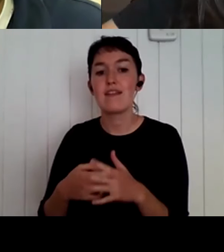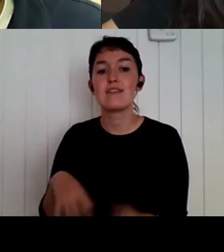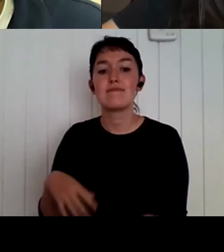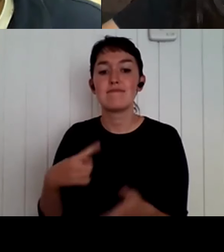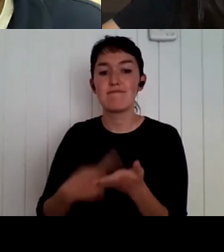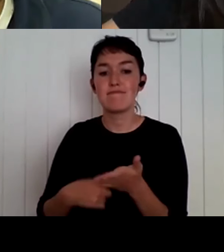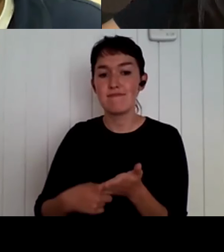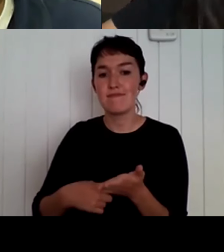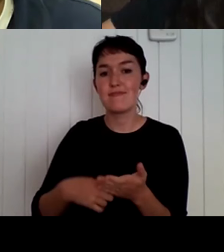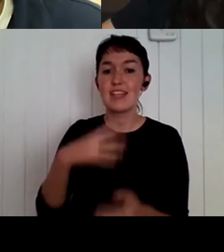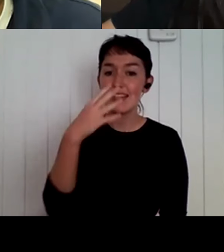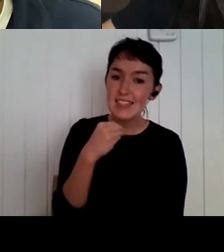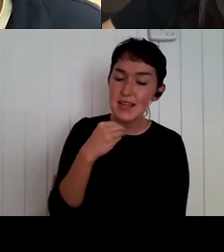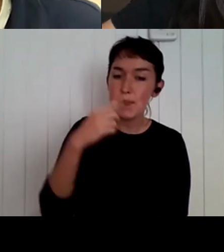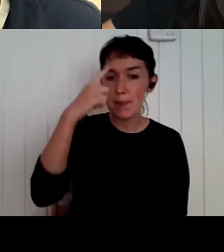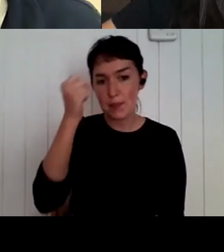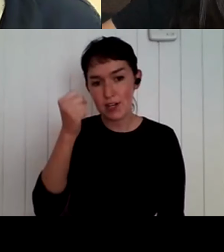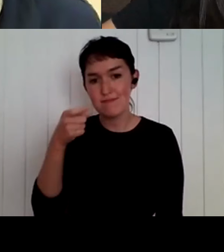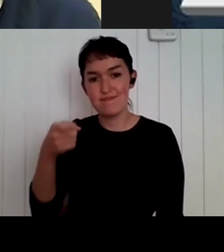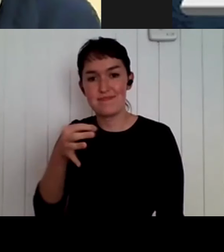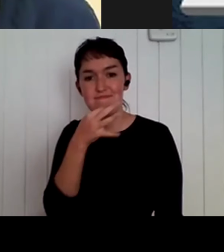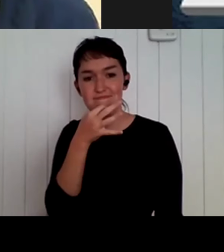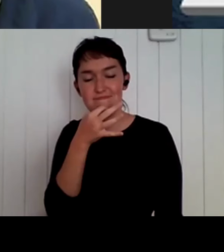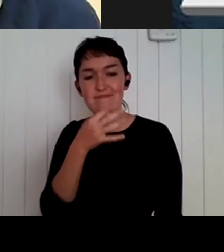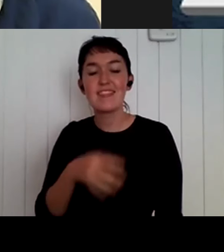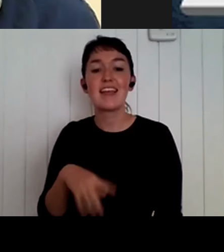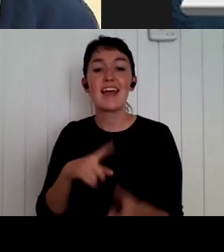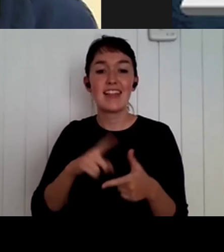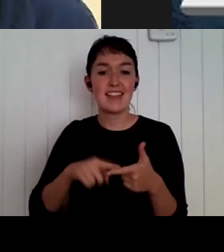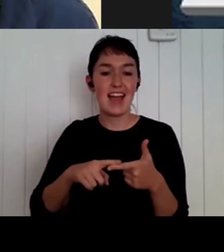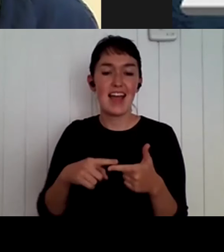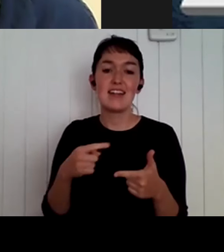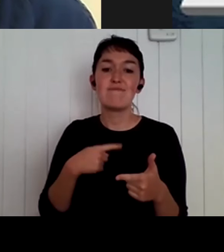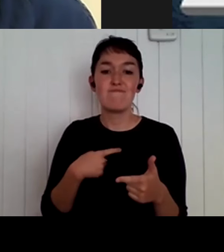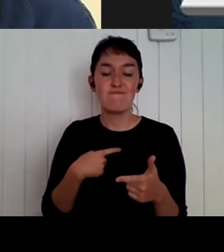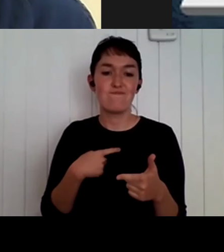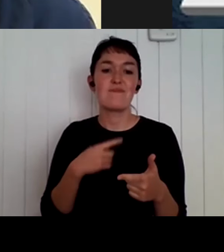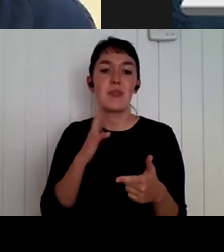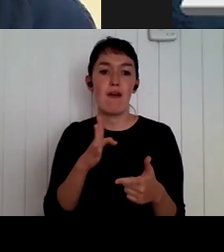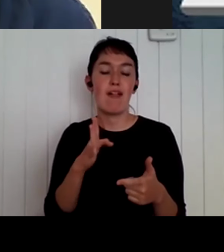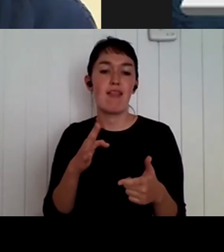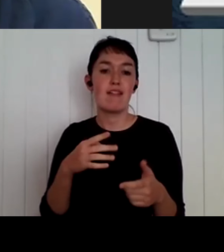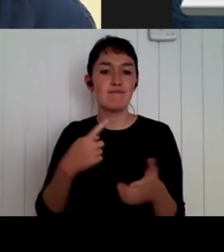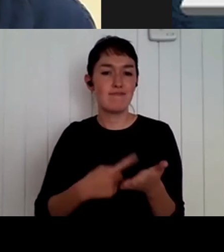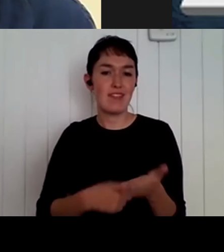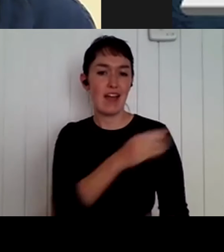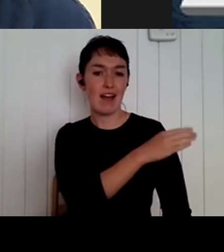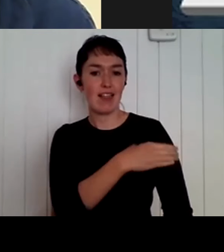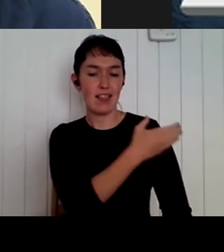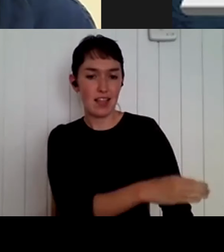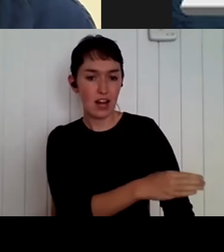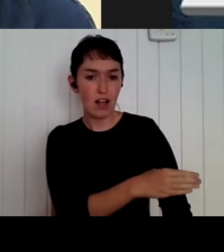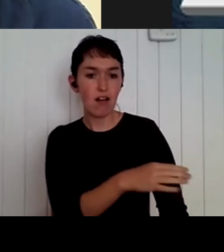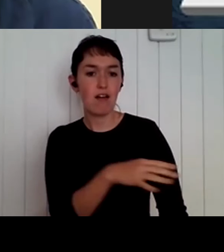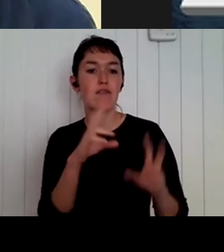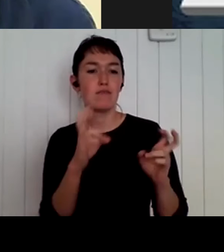and memory, as she is the expert on that. And then I'm gonna steer it later into a little bit of a clinical domain in terms of thinking